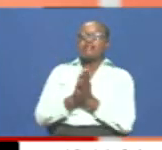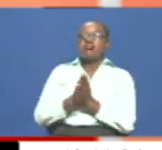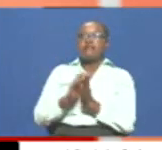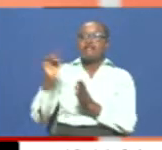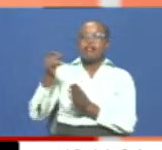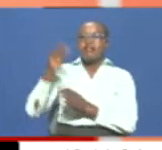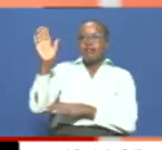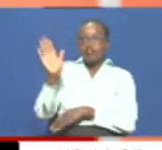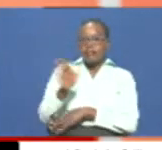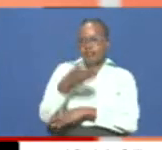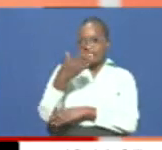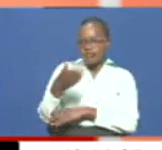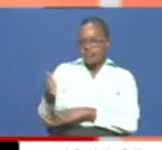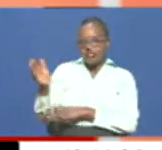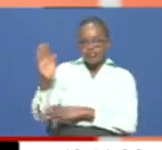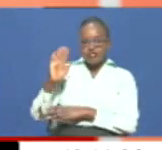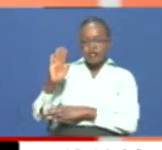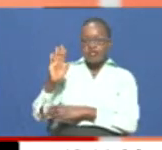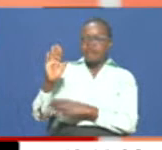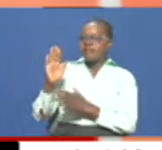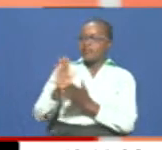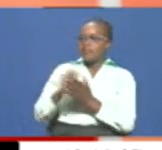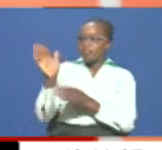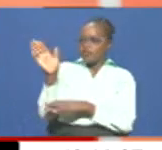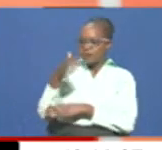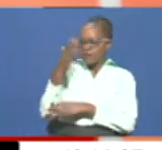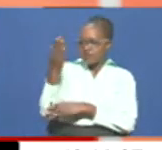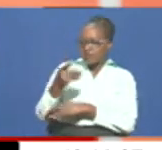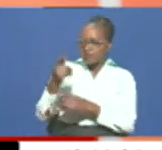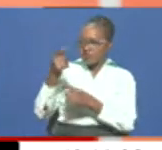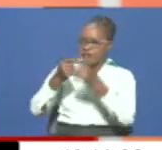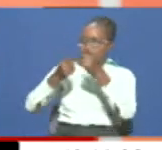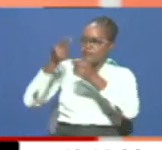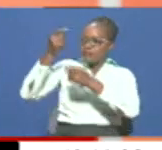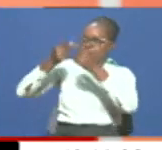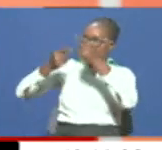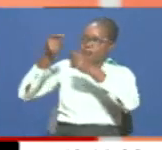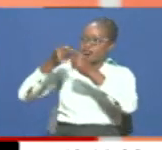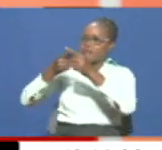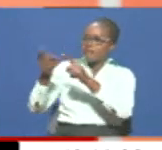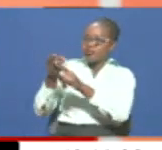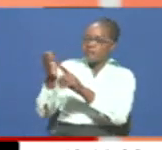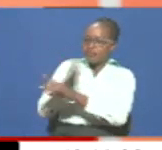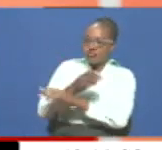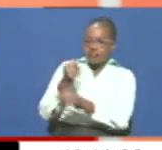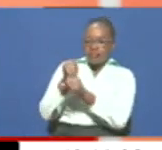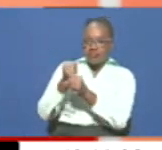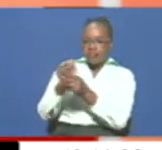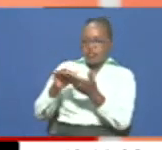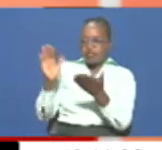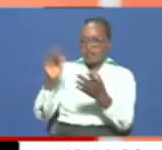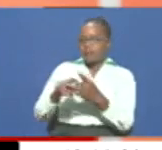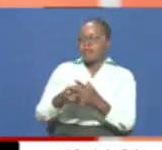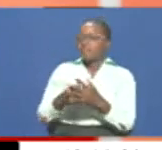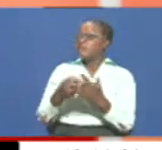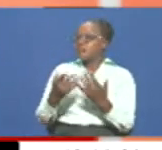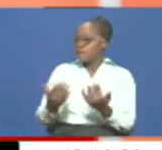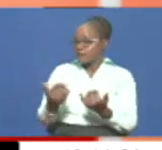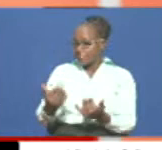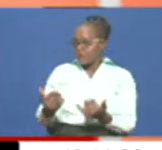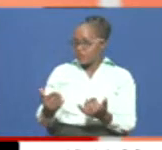being, our national flag is being raised. Mm-hmm. But before that point, we need a lot of work. And that work starts from now. That's one